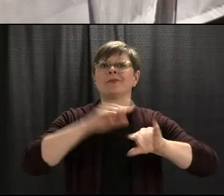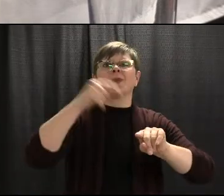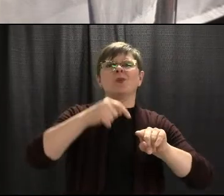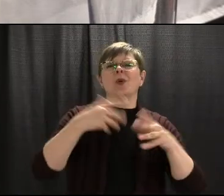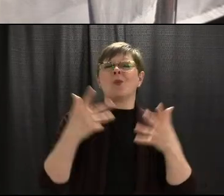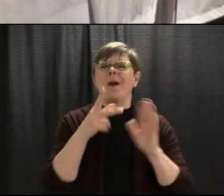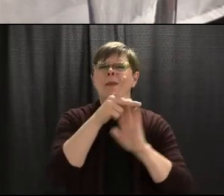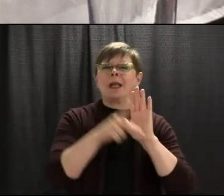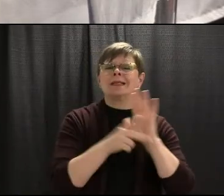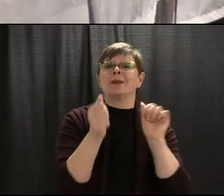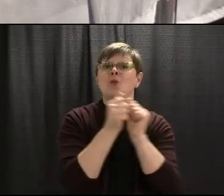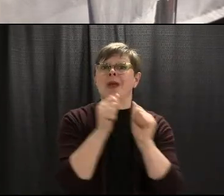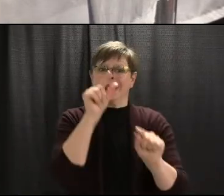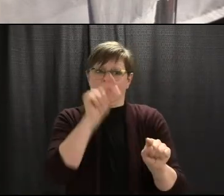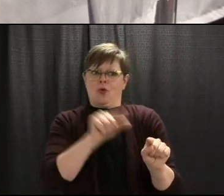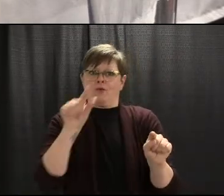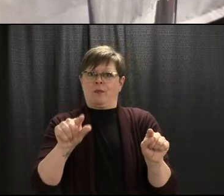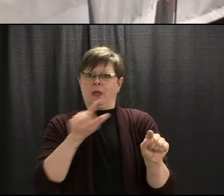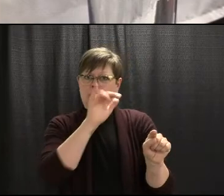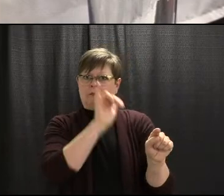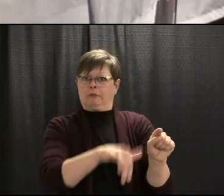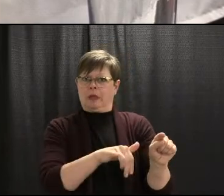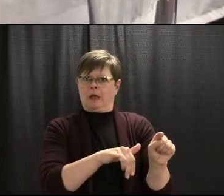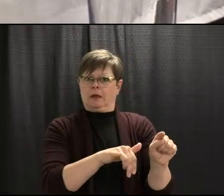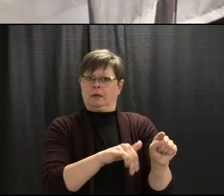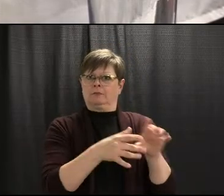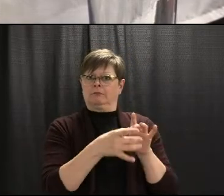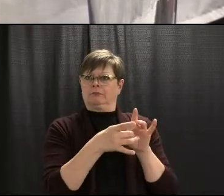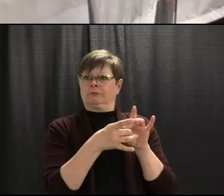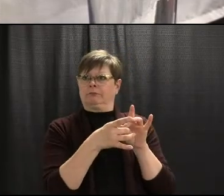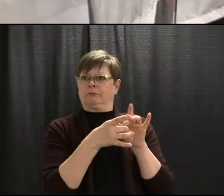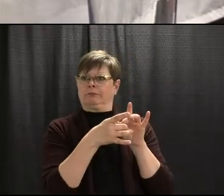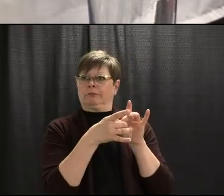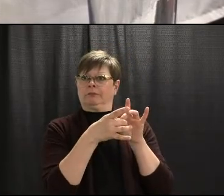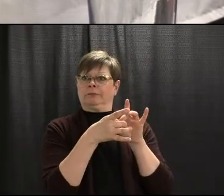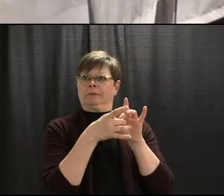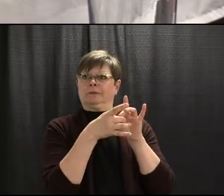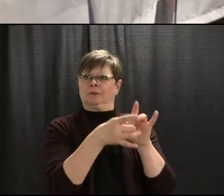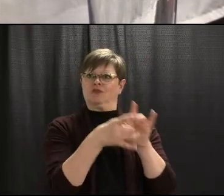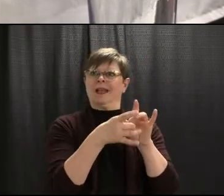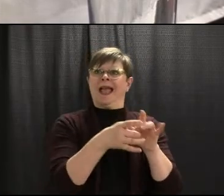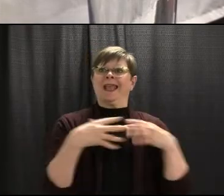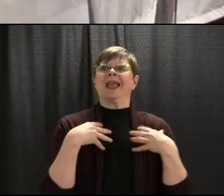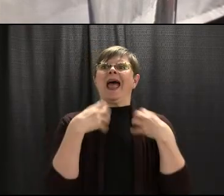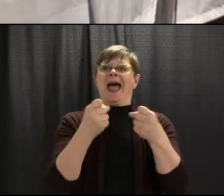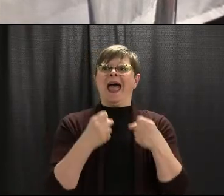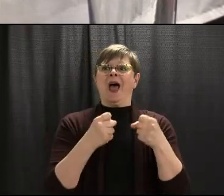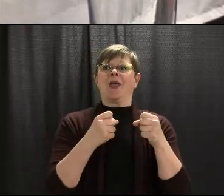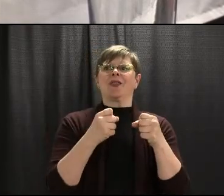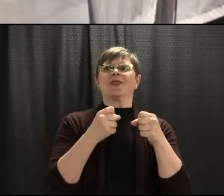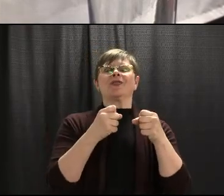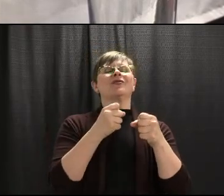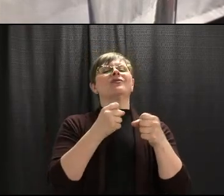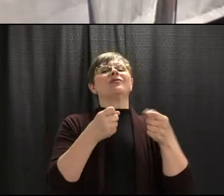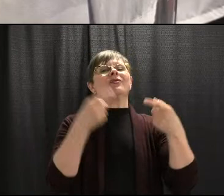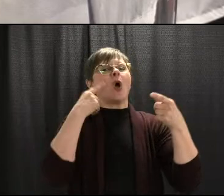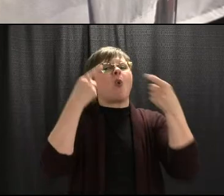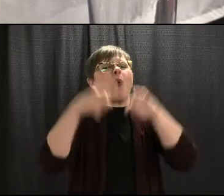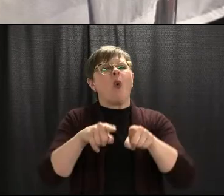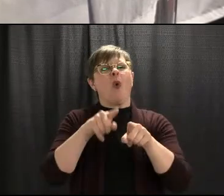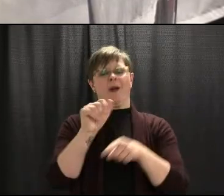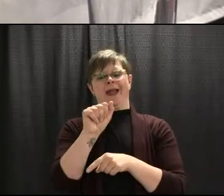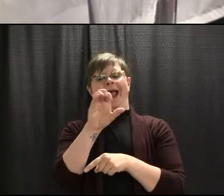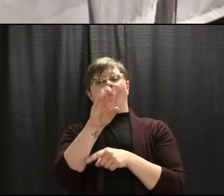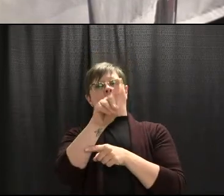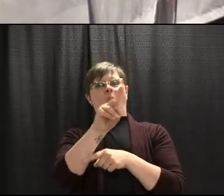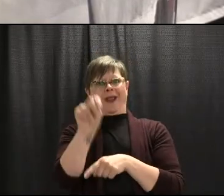policies of the government that relate to Health Accord NL, etc. And the job that we're trying to do, I suppose, as a